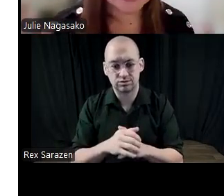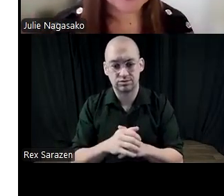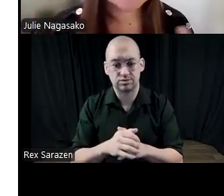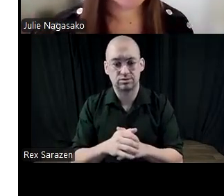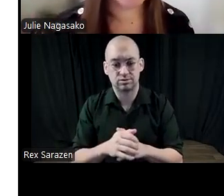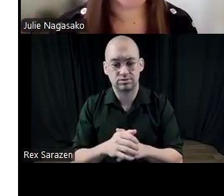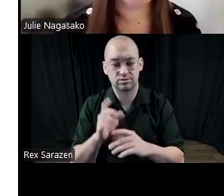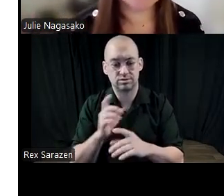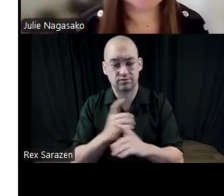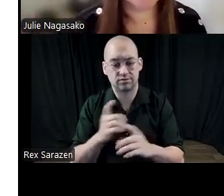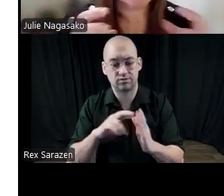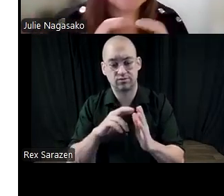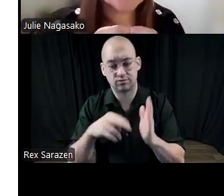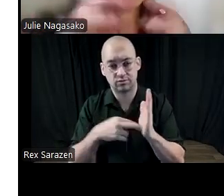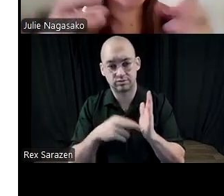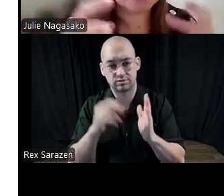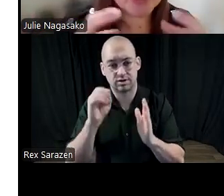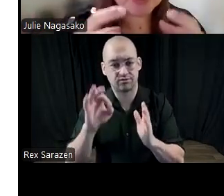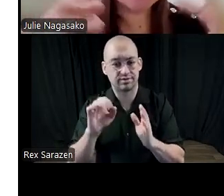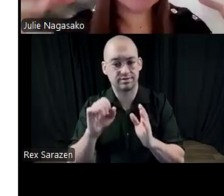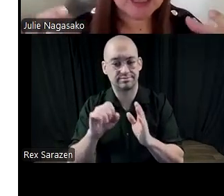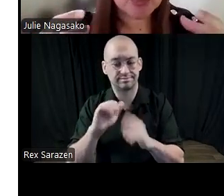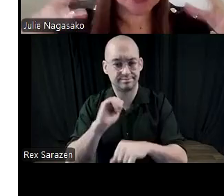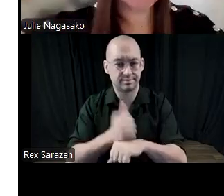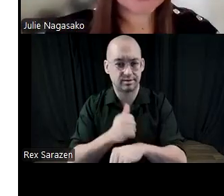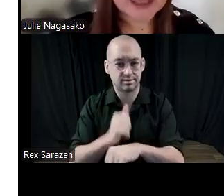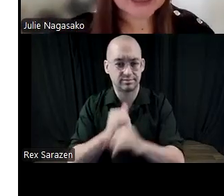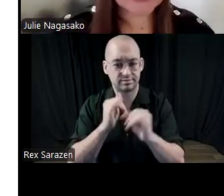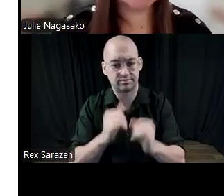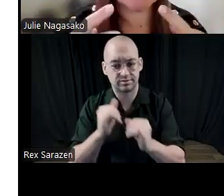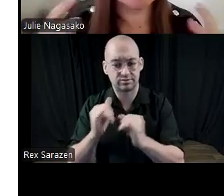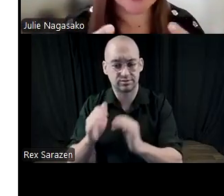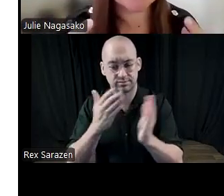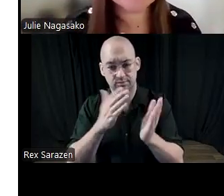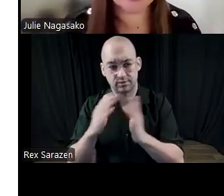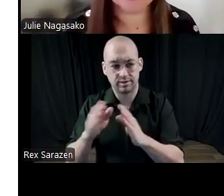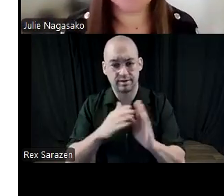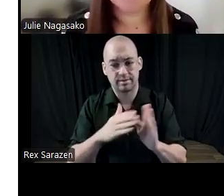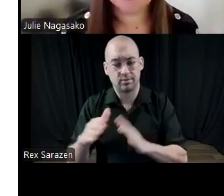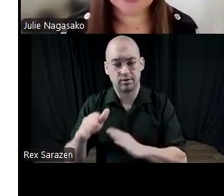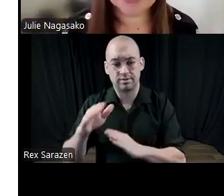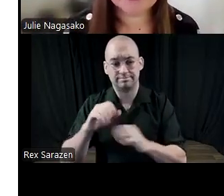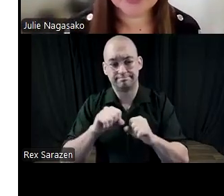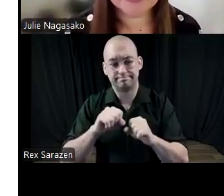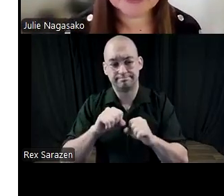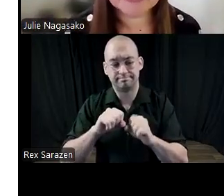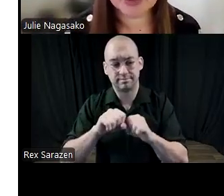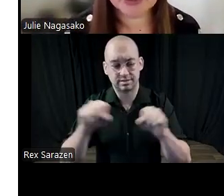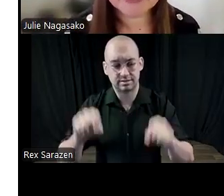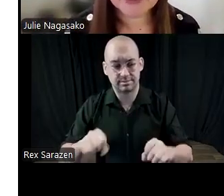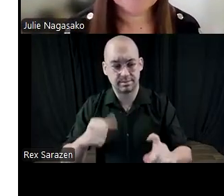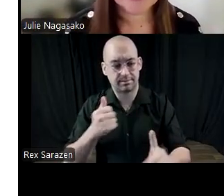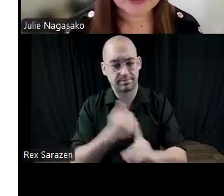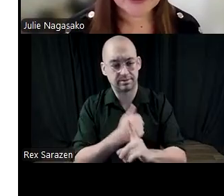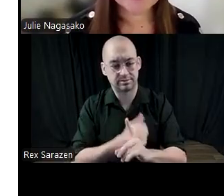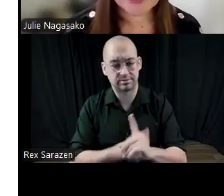different settings. So it can be their individual, community, neighborhood, systems, impacts on our behavioral health